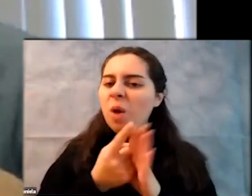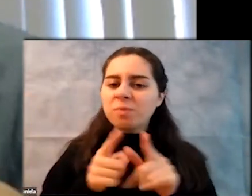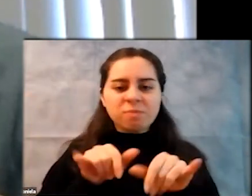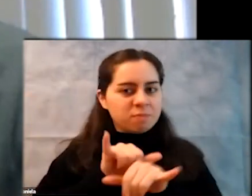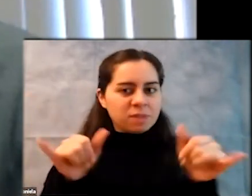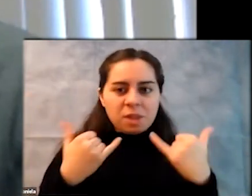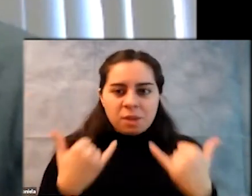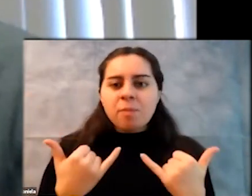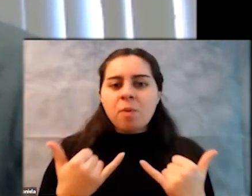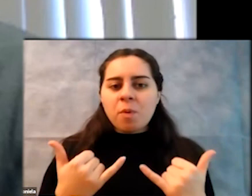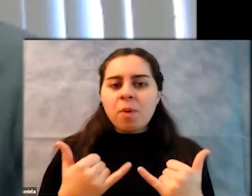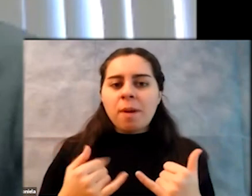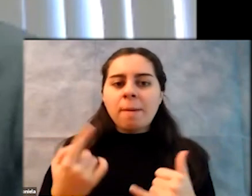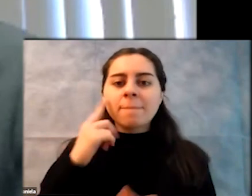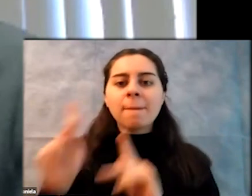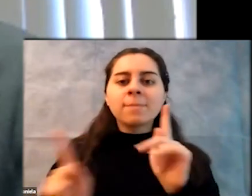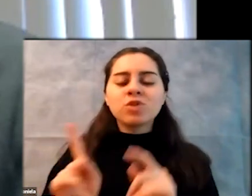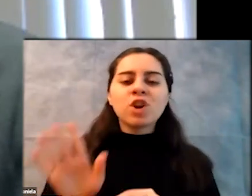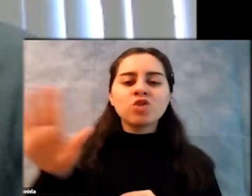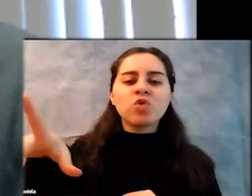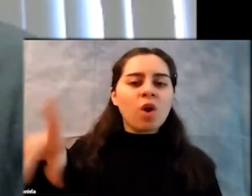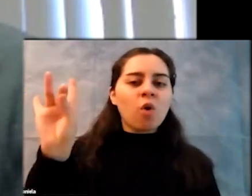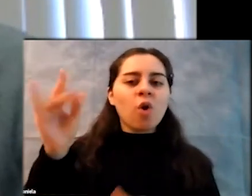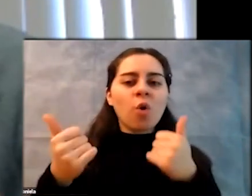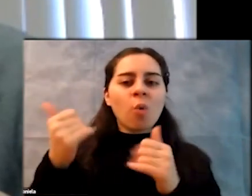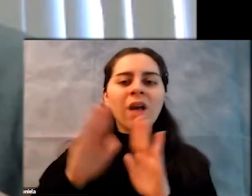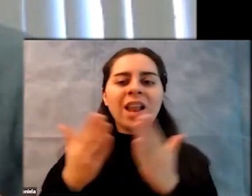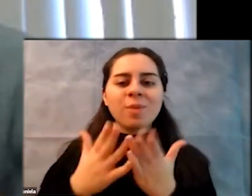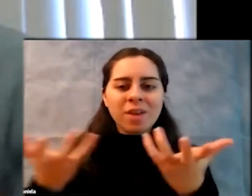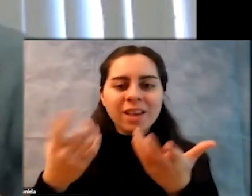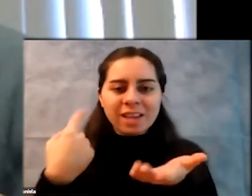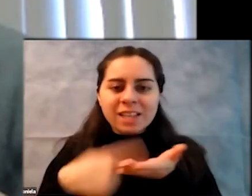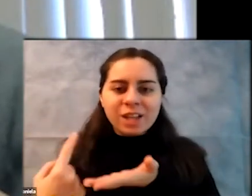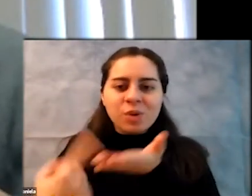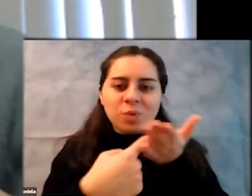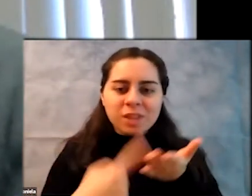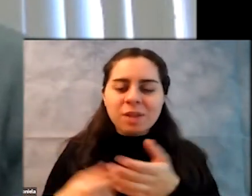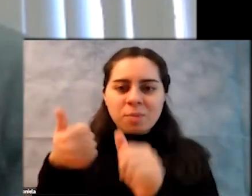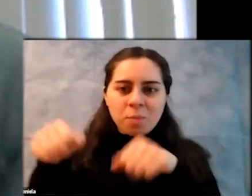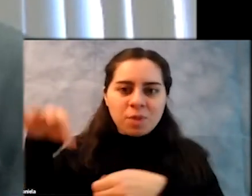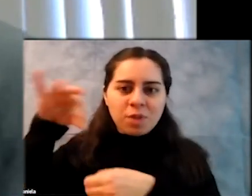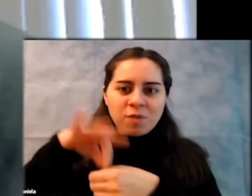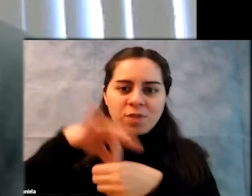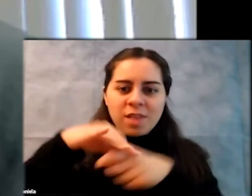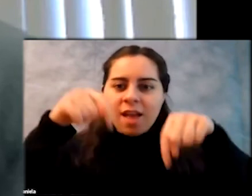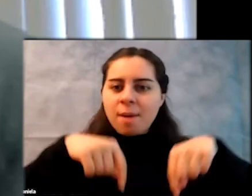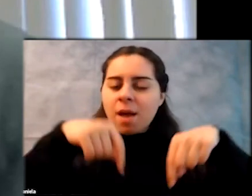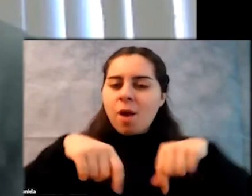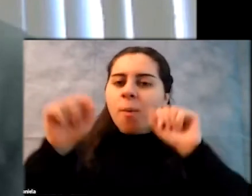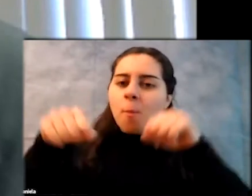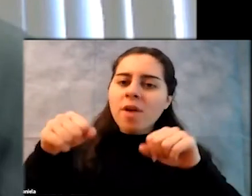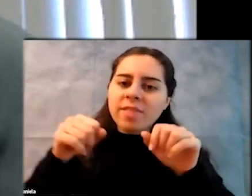Choice. I sent the form above, but you can RSVP for that library lunch hour here